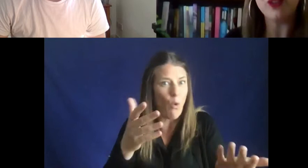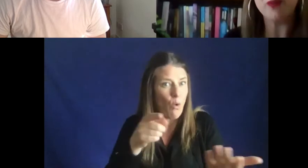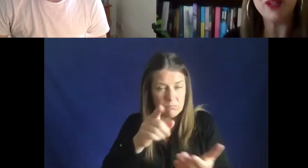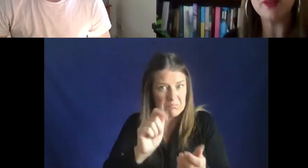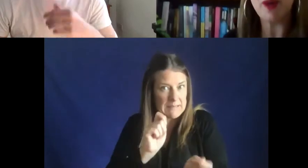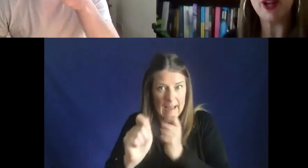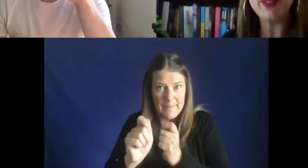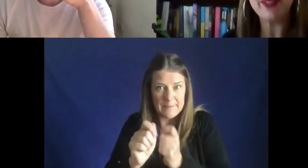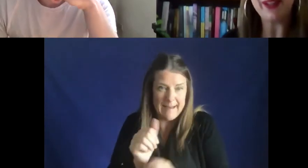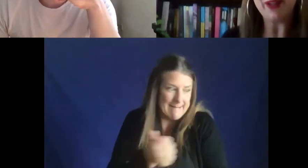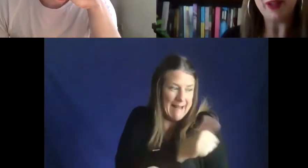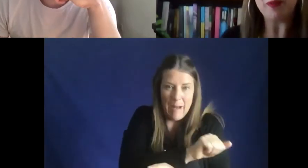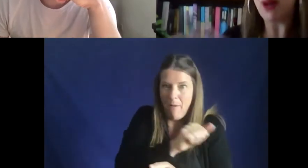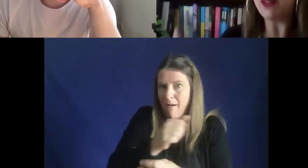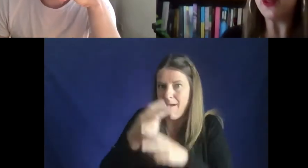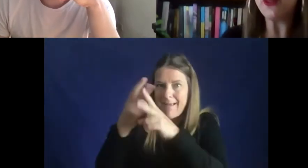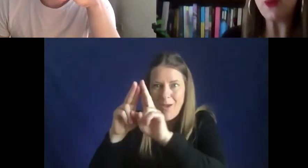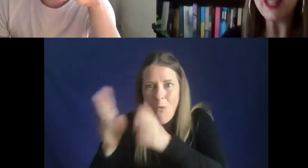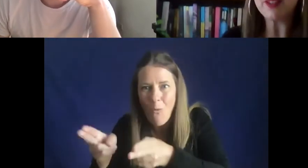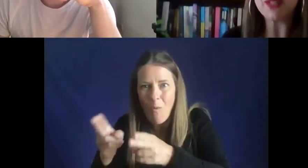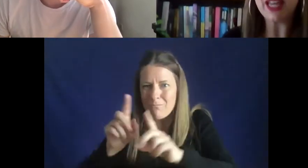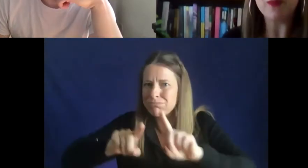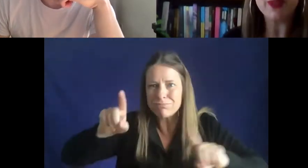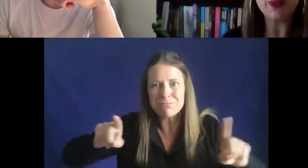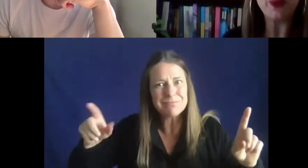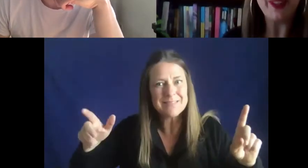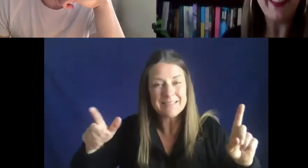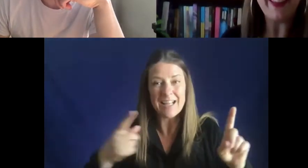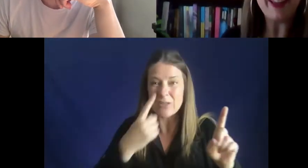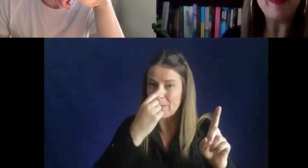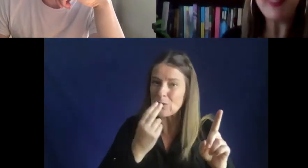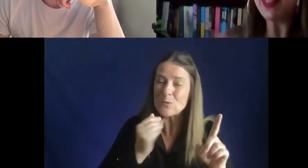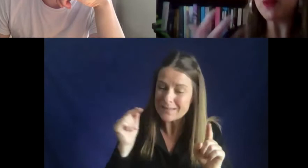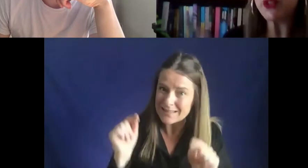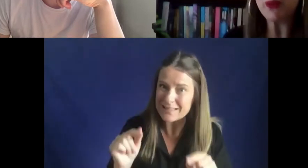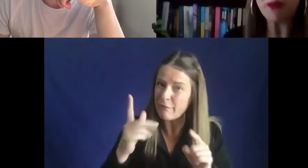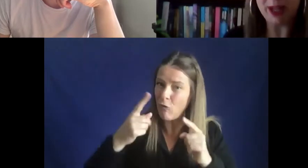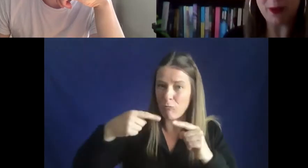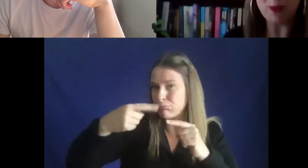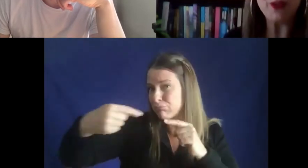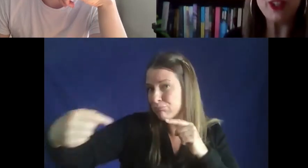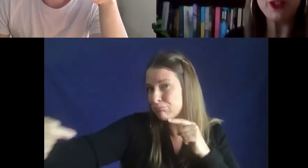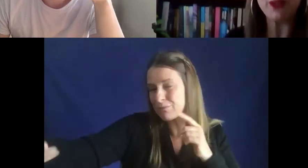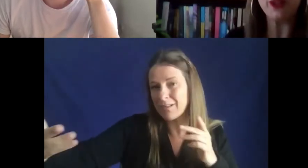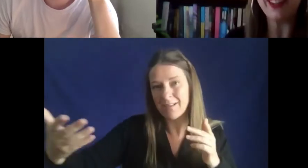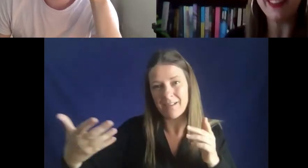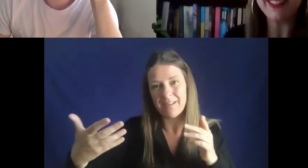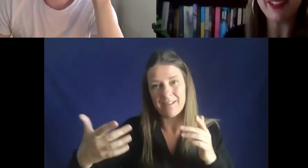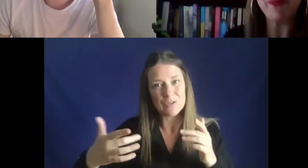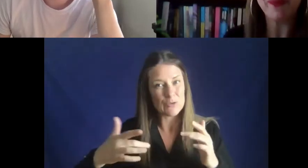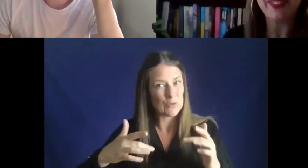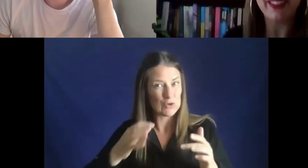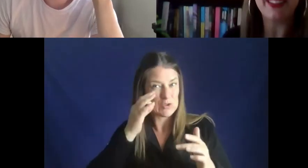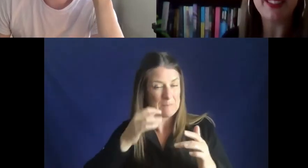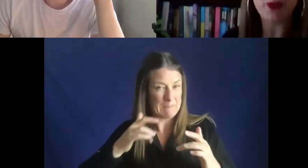could actually have and be inspired by for quite some time. So yeah, that was just one of my observations of looking at